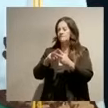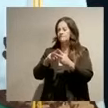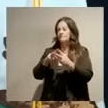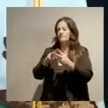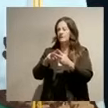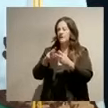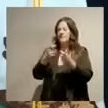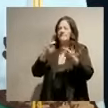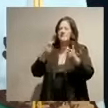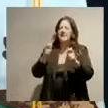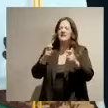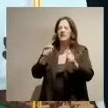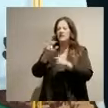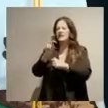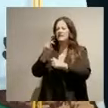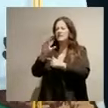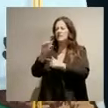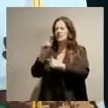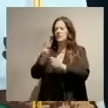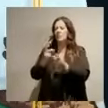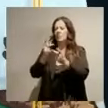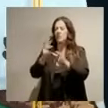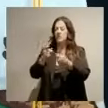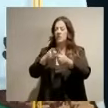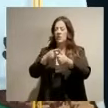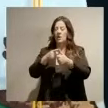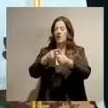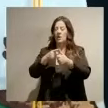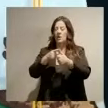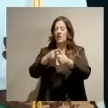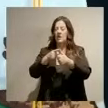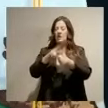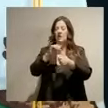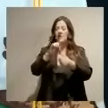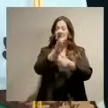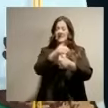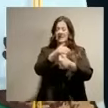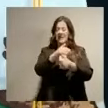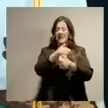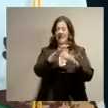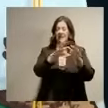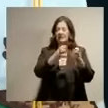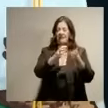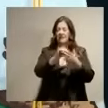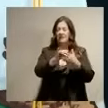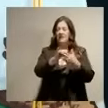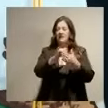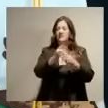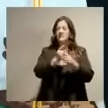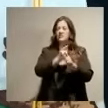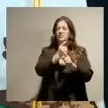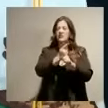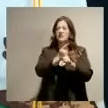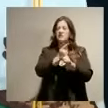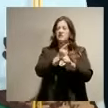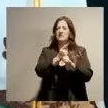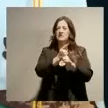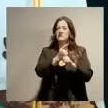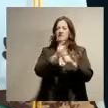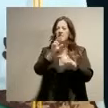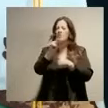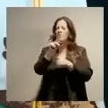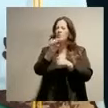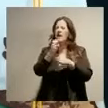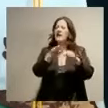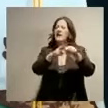probably major MCO proposals. One's on the spending side, and that is correct for the rate